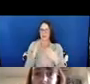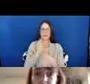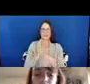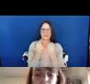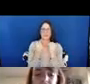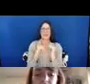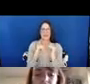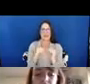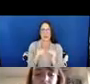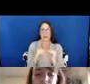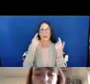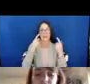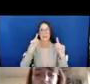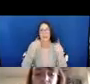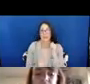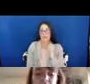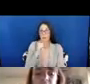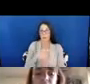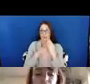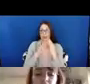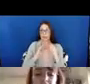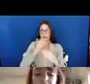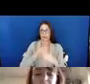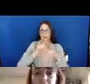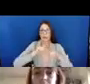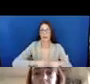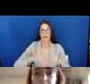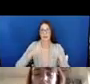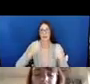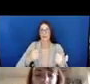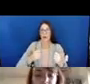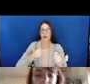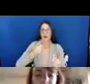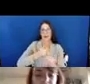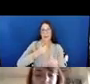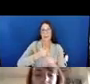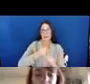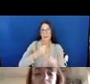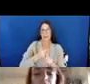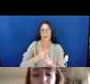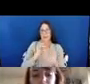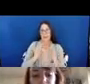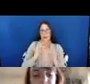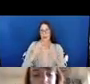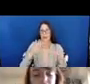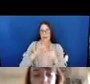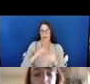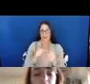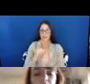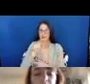the success of most telemedical interventions relies on a strong and dependable internet connection. But 21